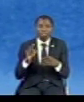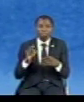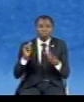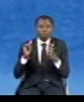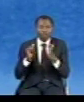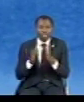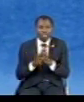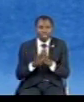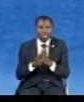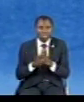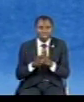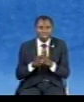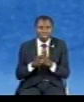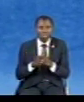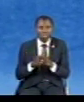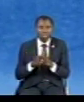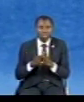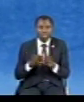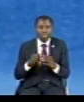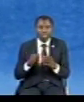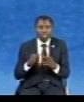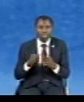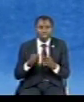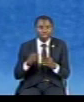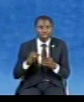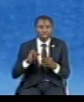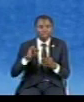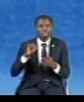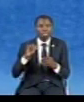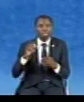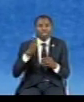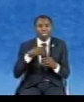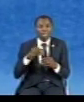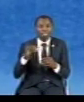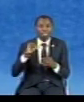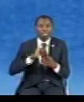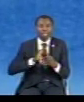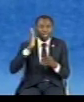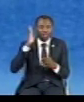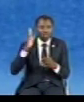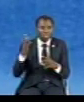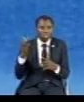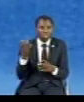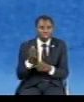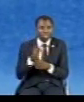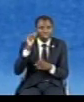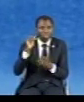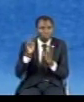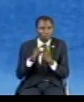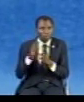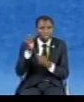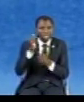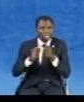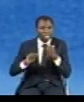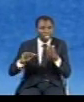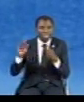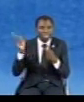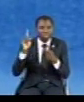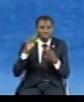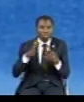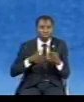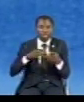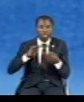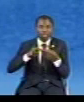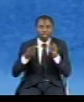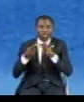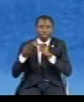I went to so many churches where my neighbors and other people would take me. So there was a particular place I went. The prophet now told me